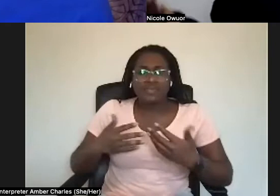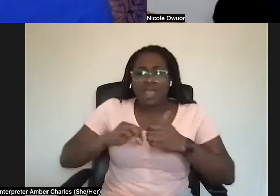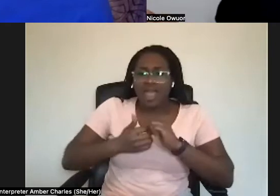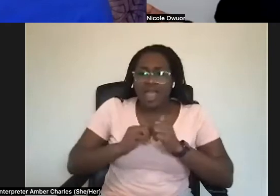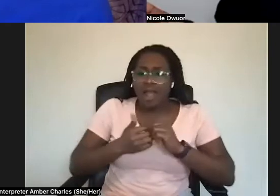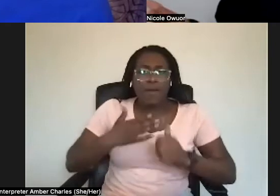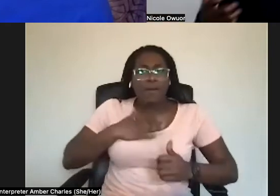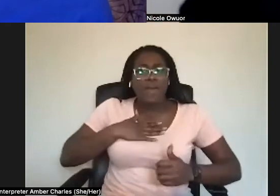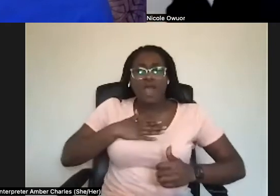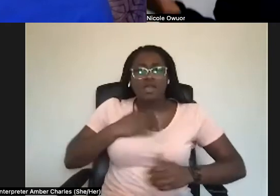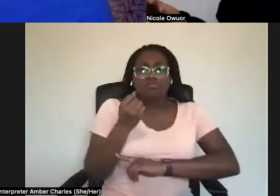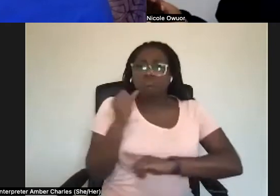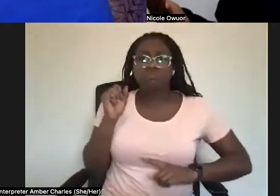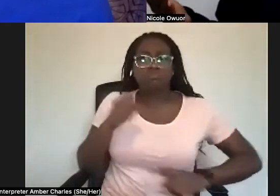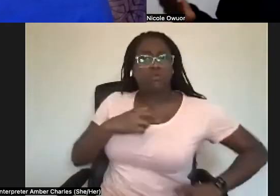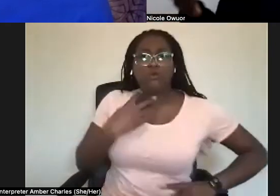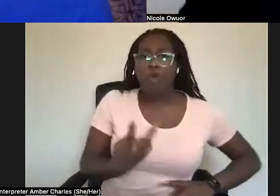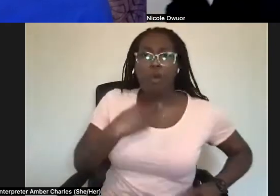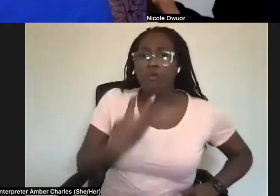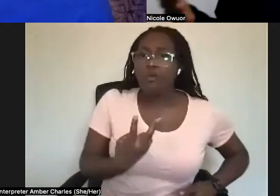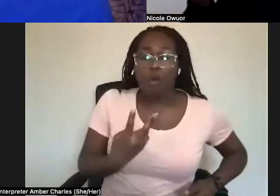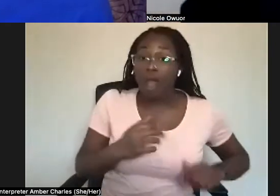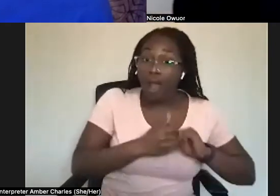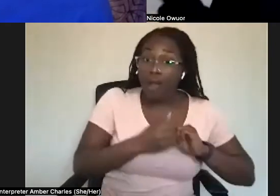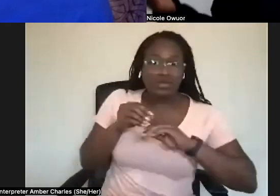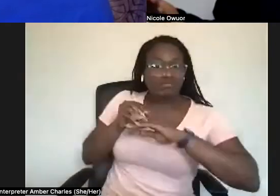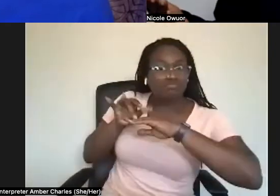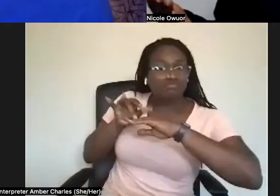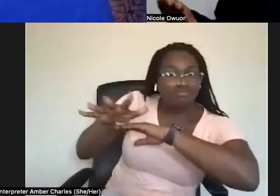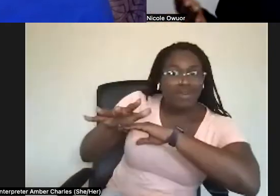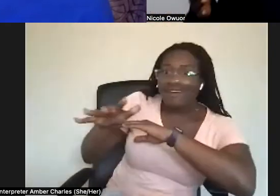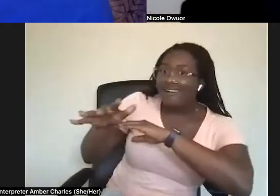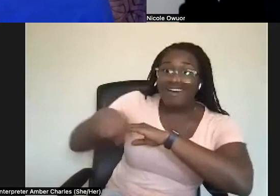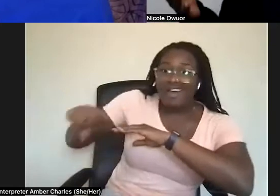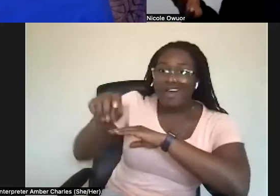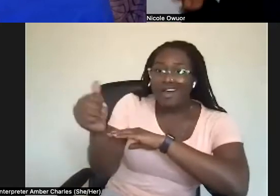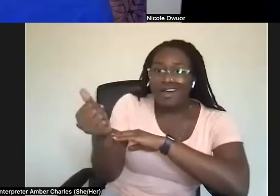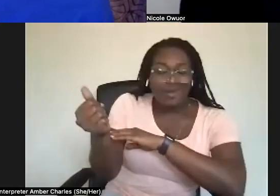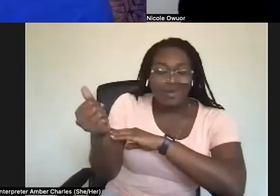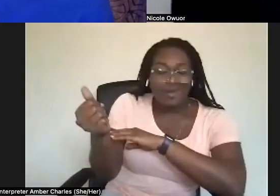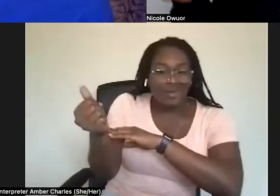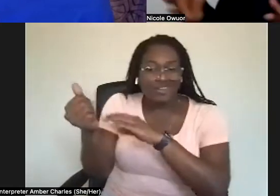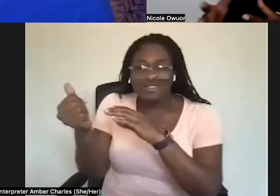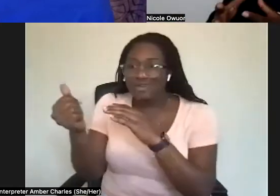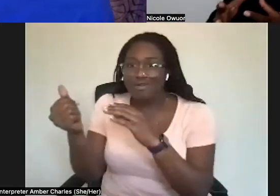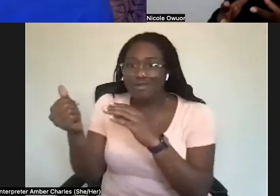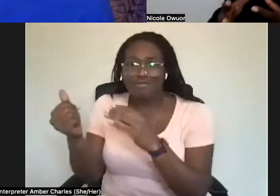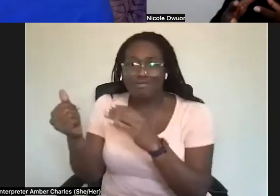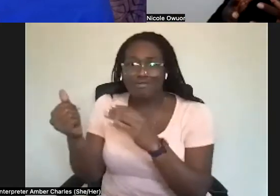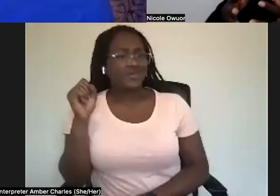other people to vocalize what they were feeling and what they were saying. And when you start creating